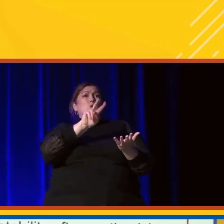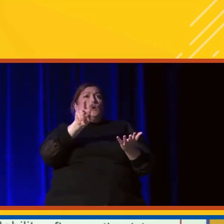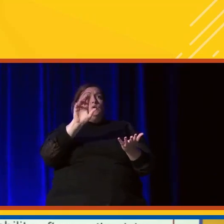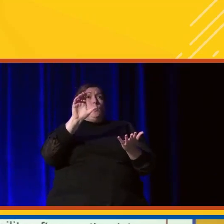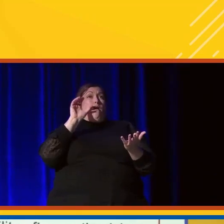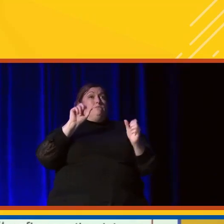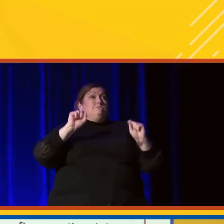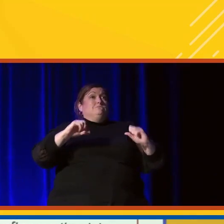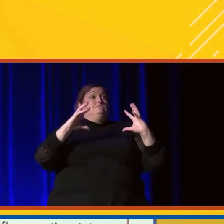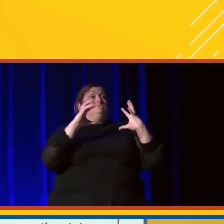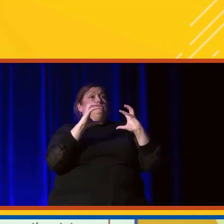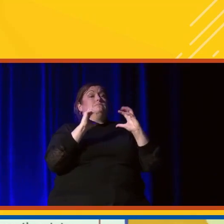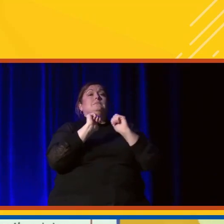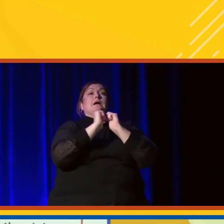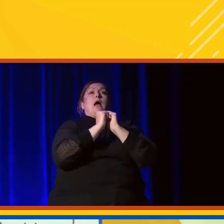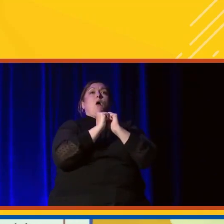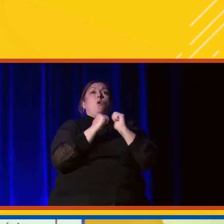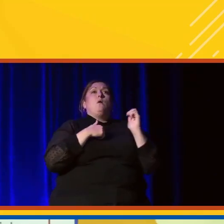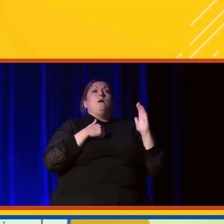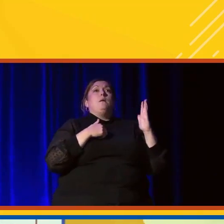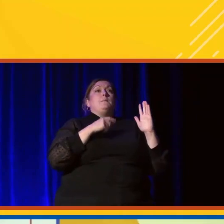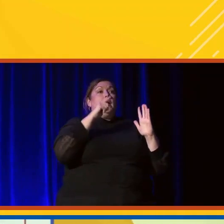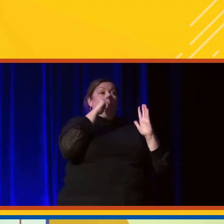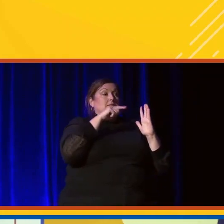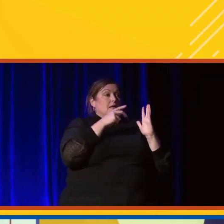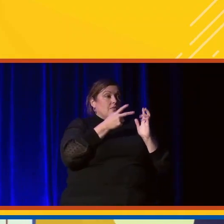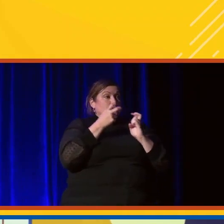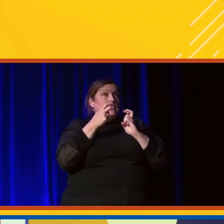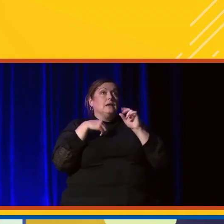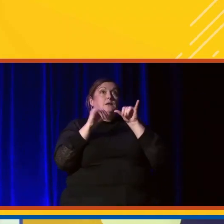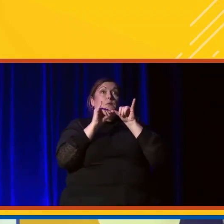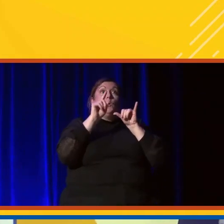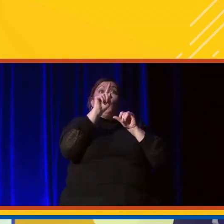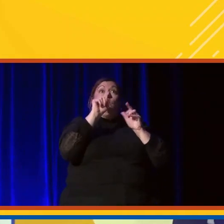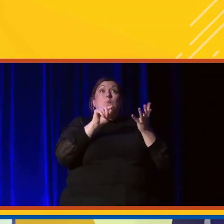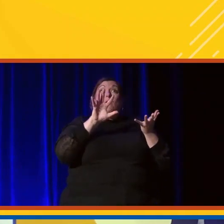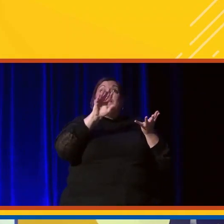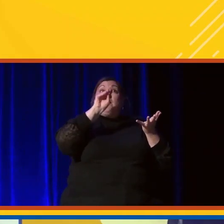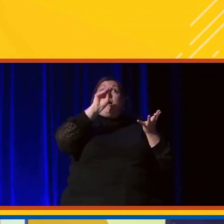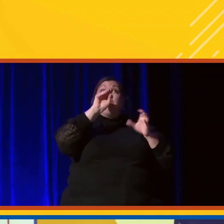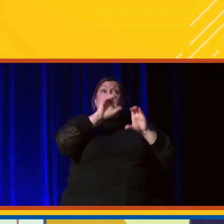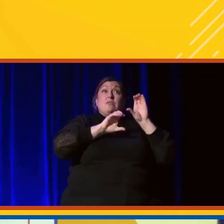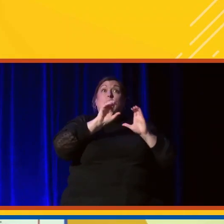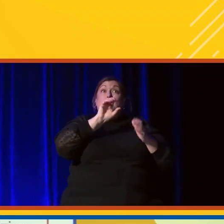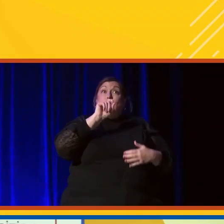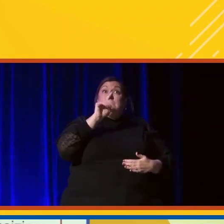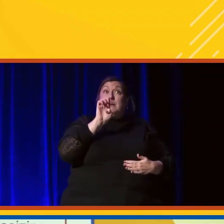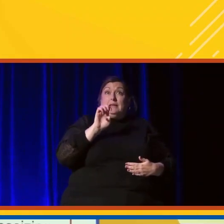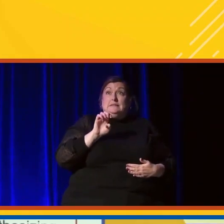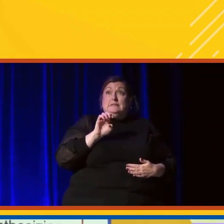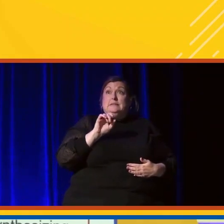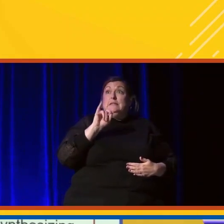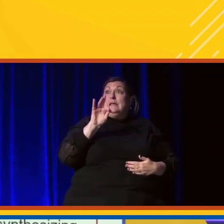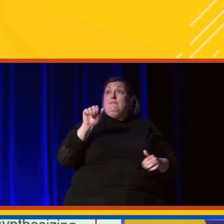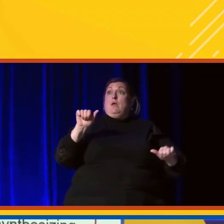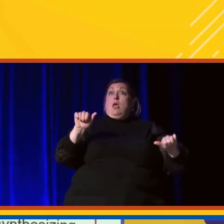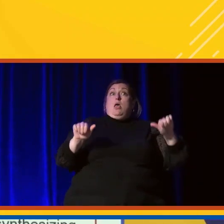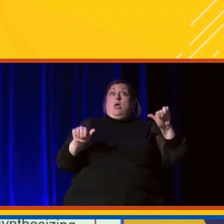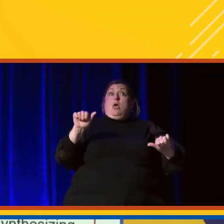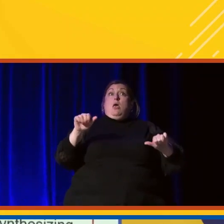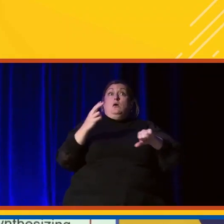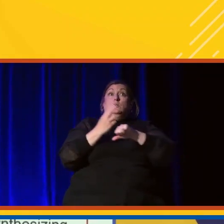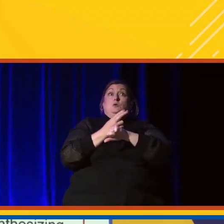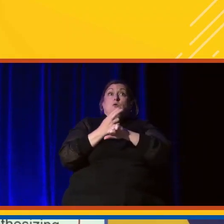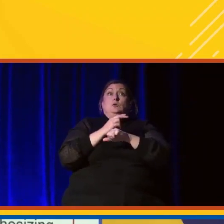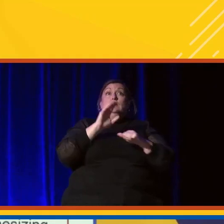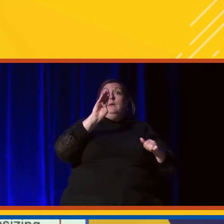and we've managed to do this by only synthesizing and measuring 1.5% of the chemical space. If you have been hesitant to use